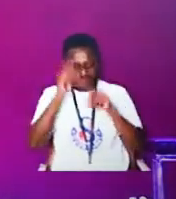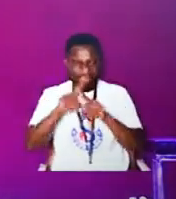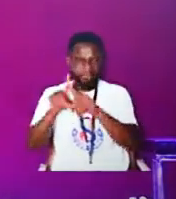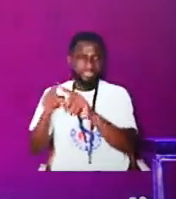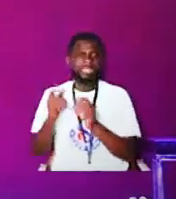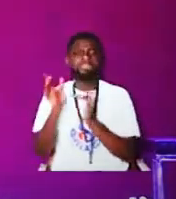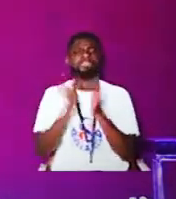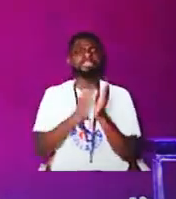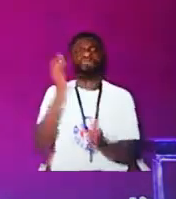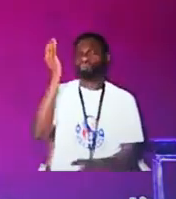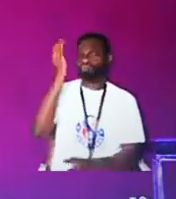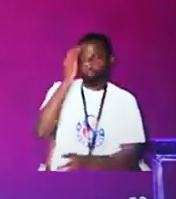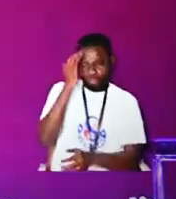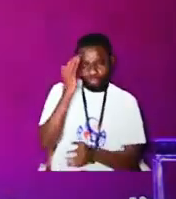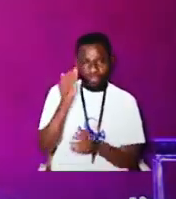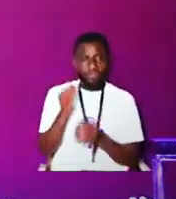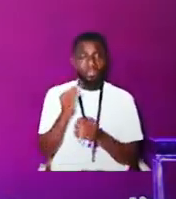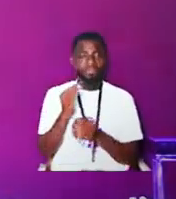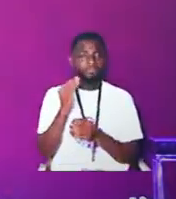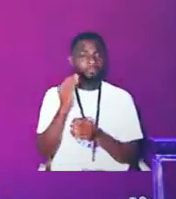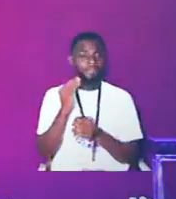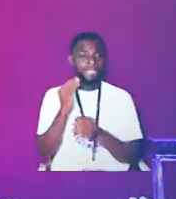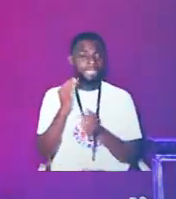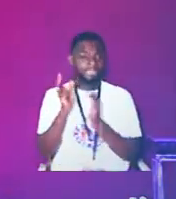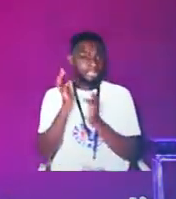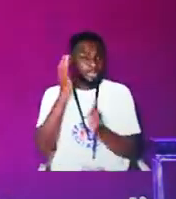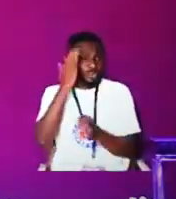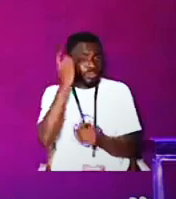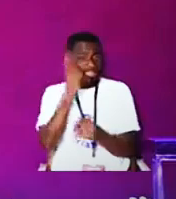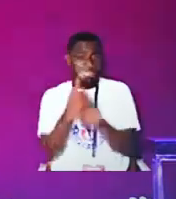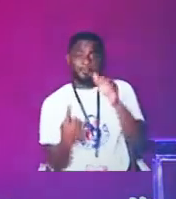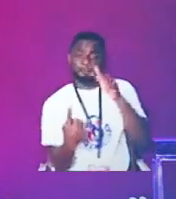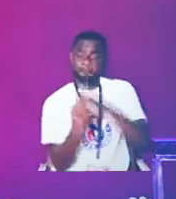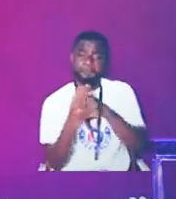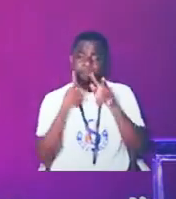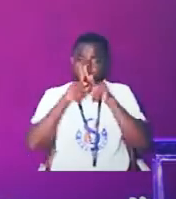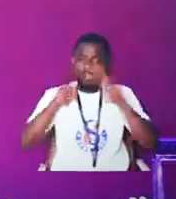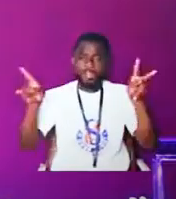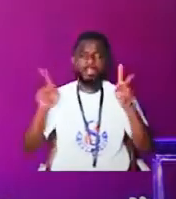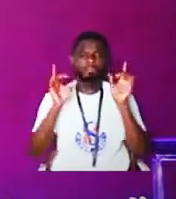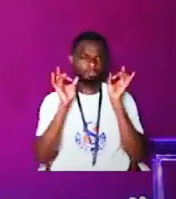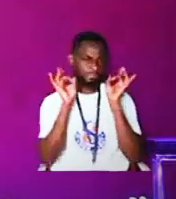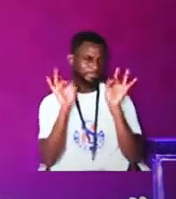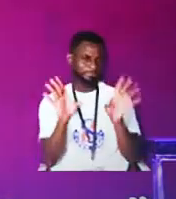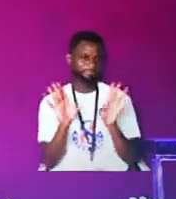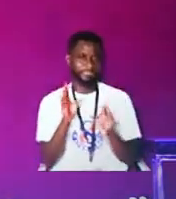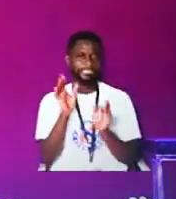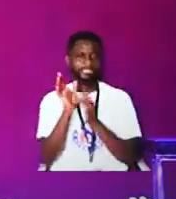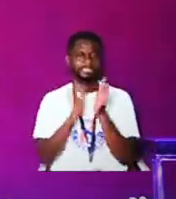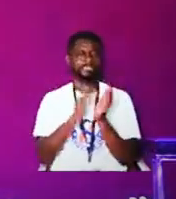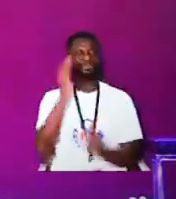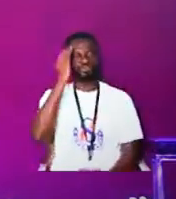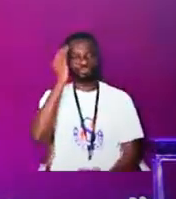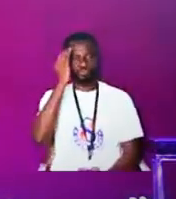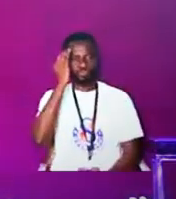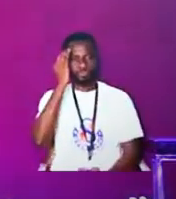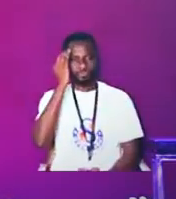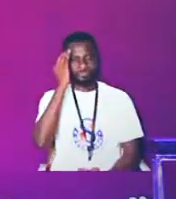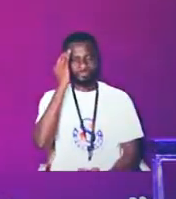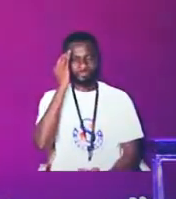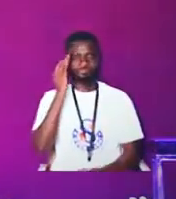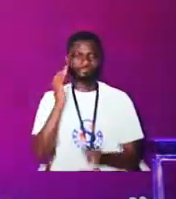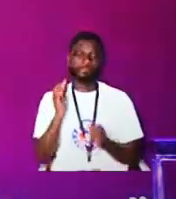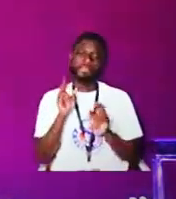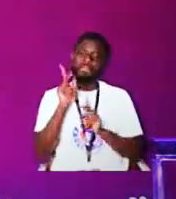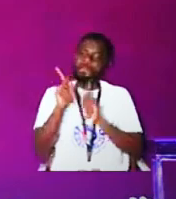it. He knew that just putting yourself out there in the public can be very, very dangerous. But people